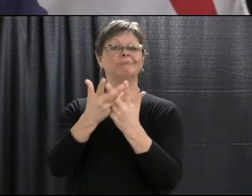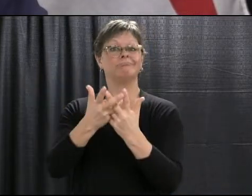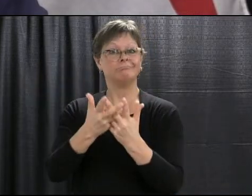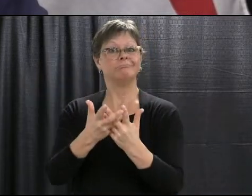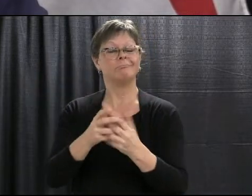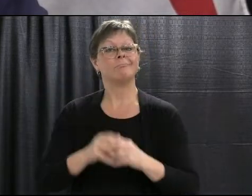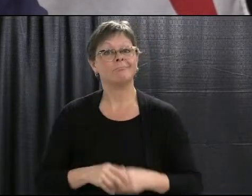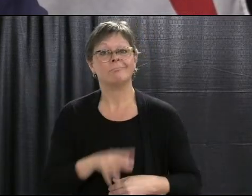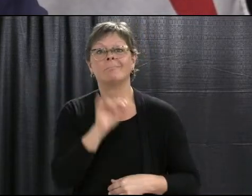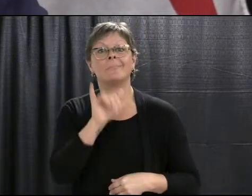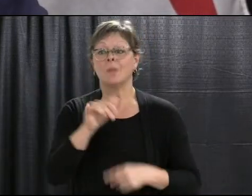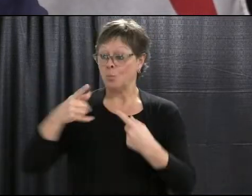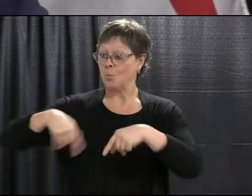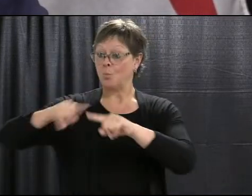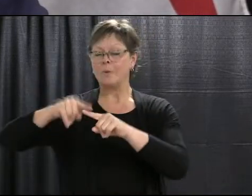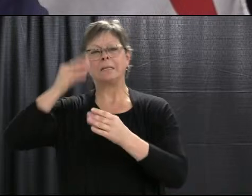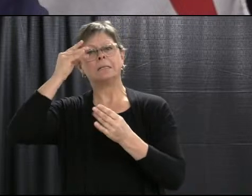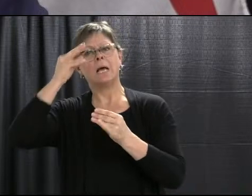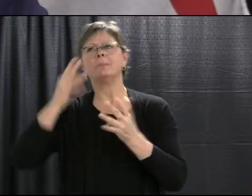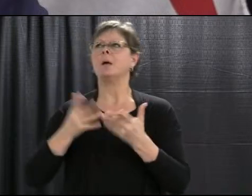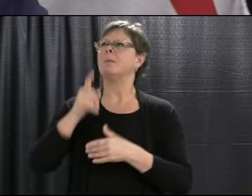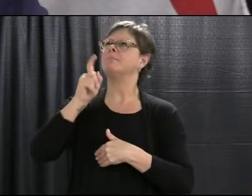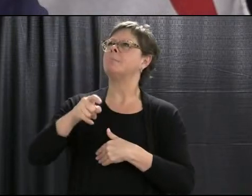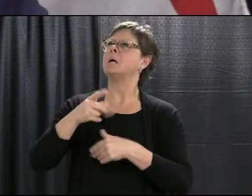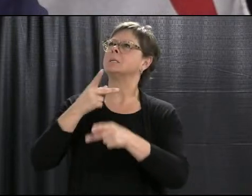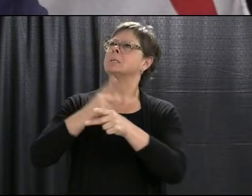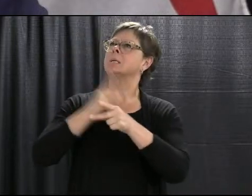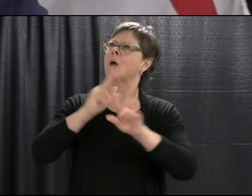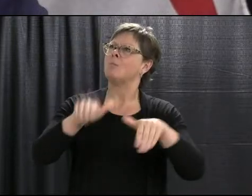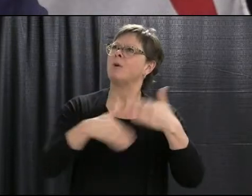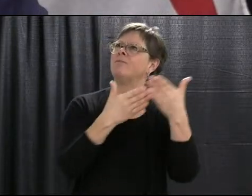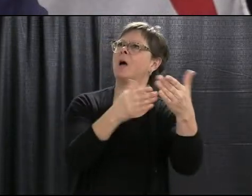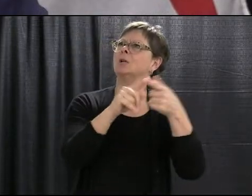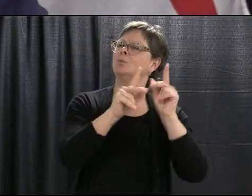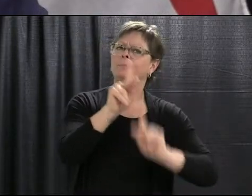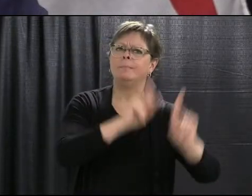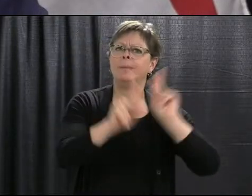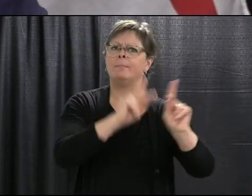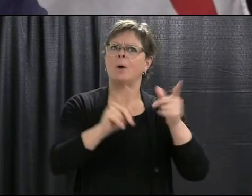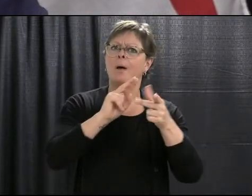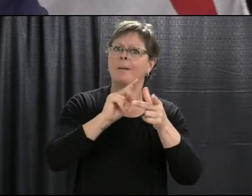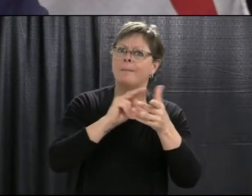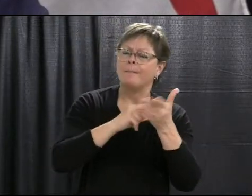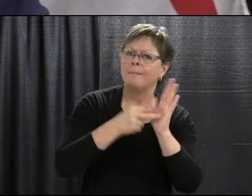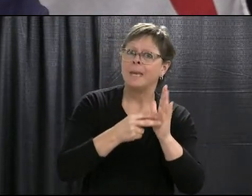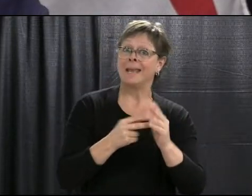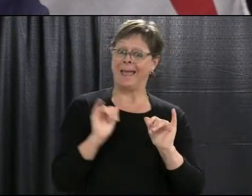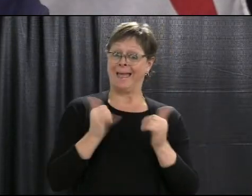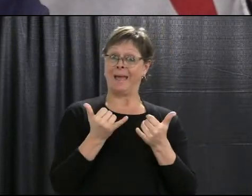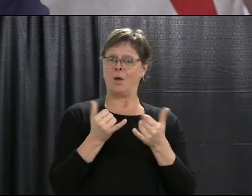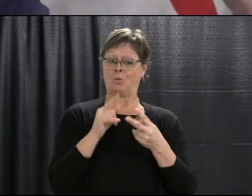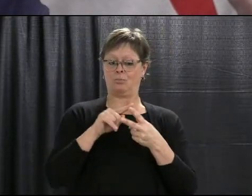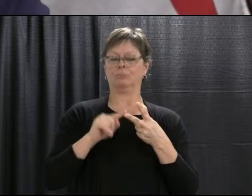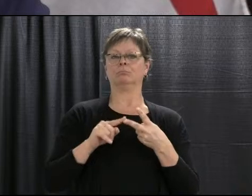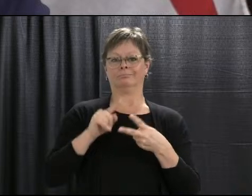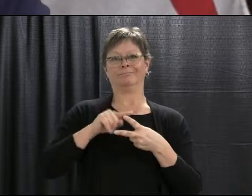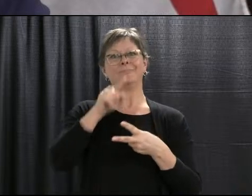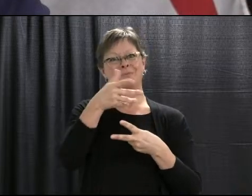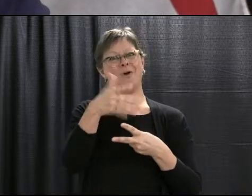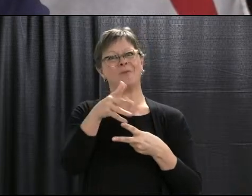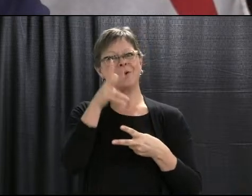were, we have to bring the care to the people where possible. And the two ways to do that, we're already